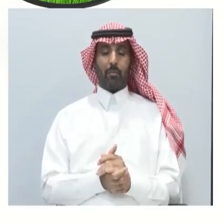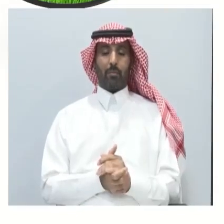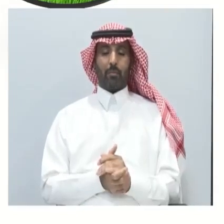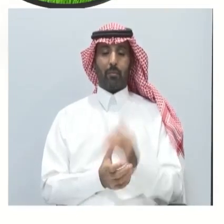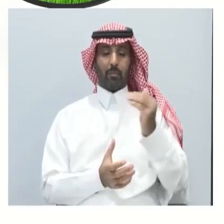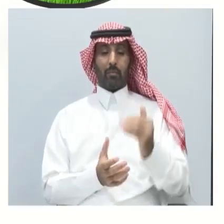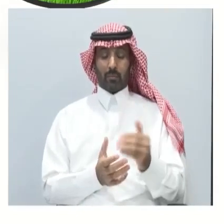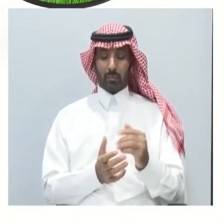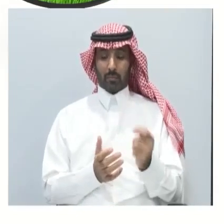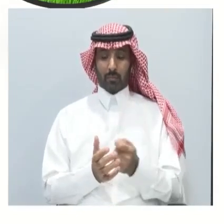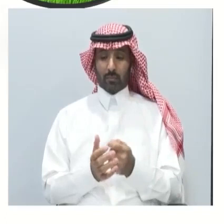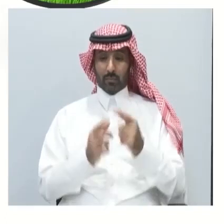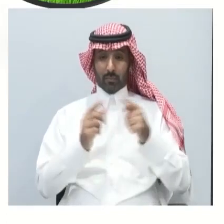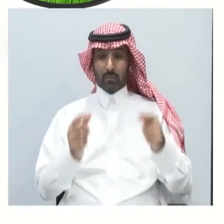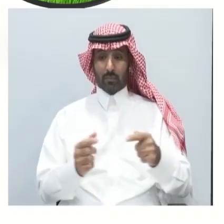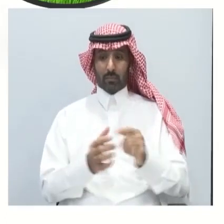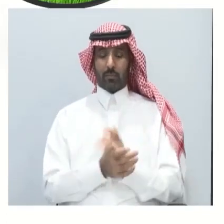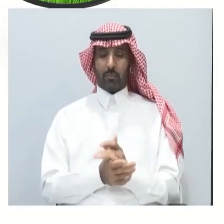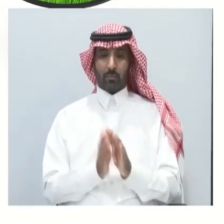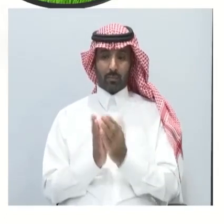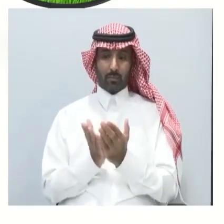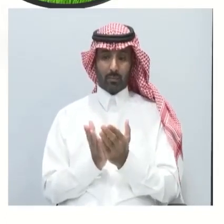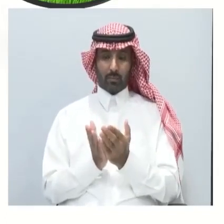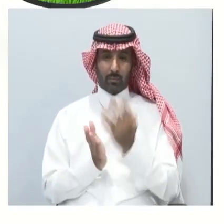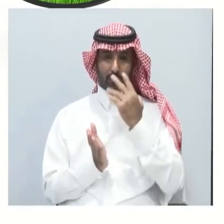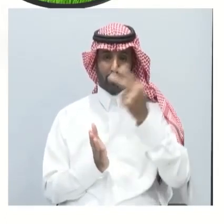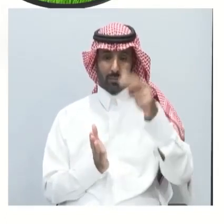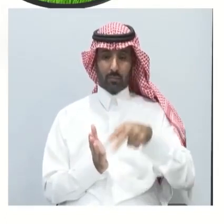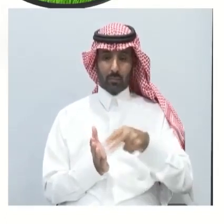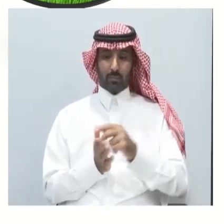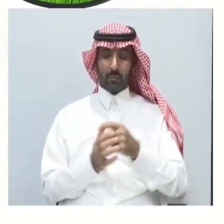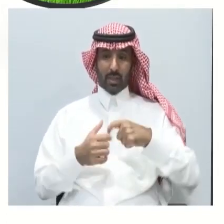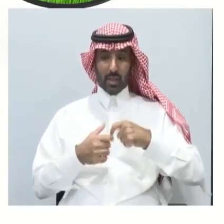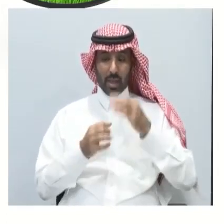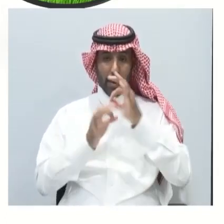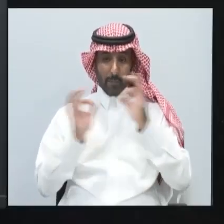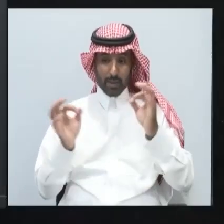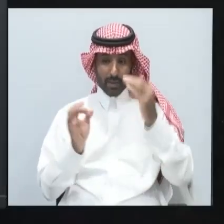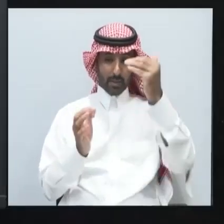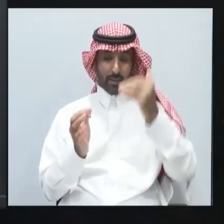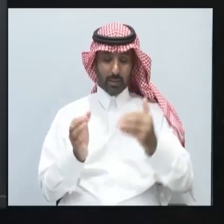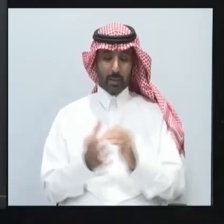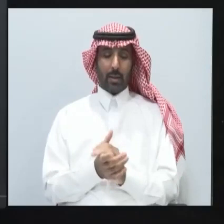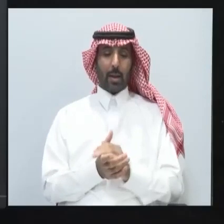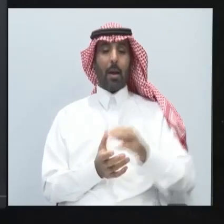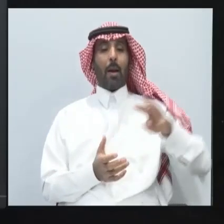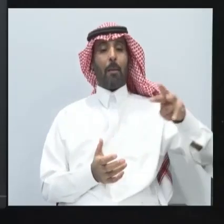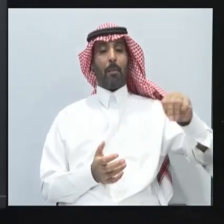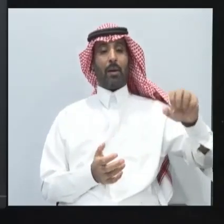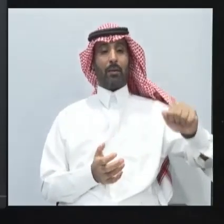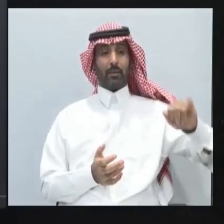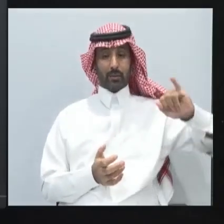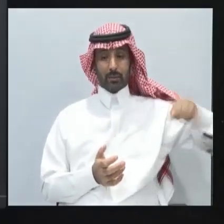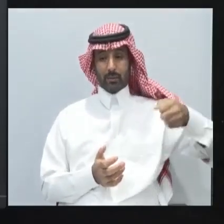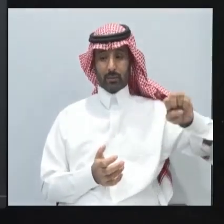Here, I have the paragraph that is mentioned in the book. Now, you can see that we have the complete paragraph that is mentioned about Majd Abdullah in your